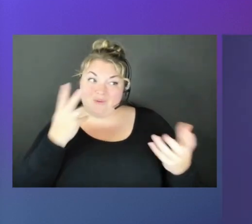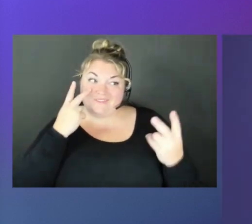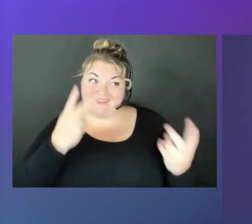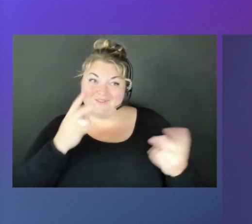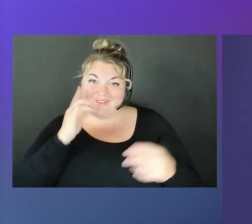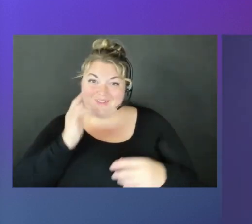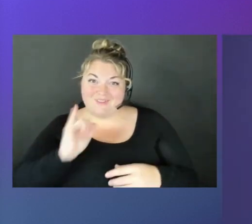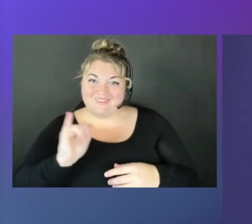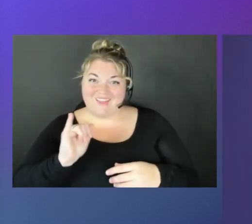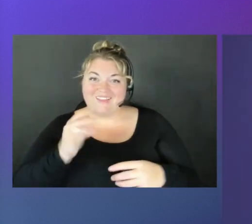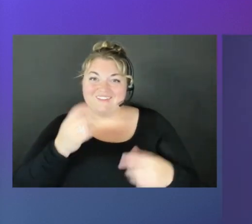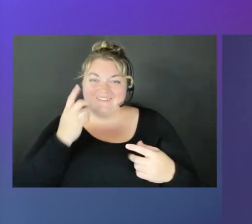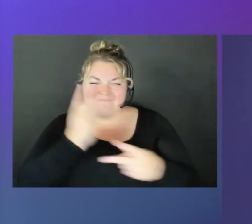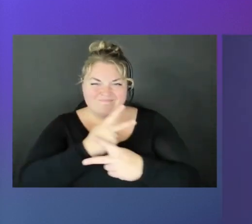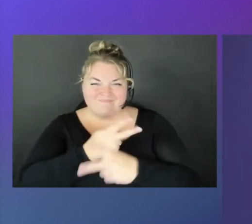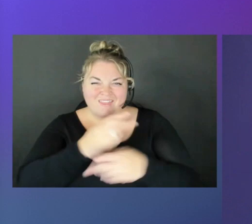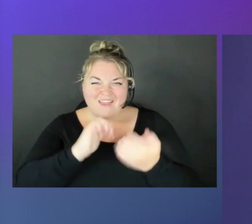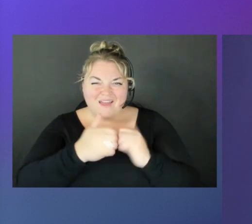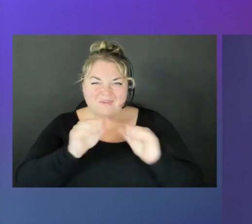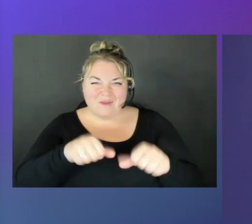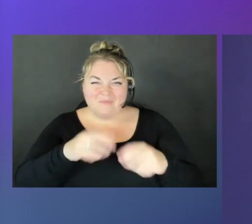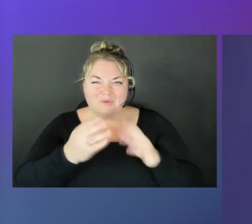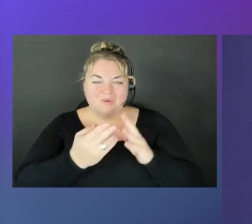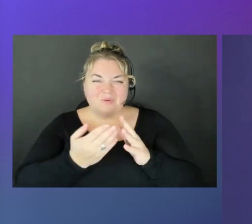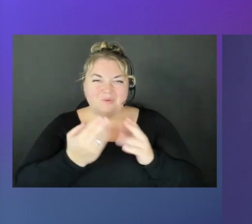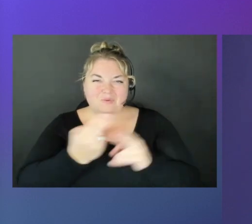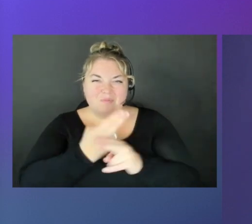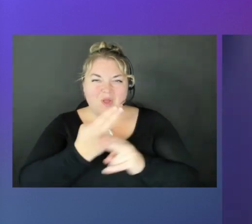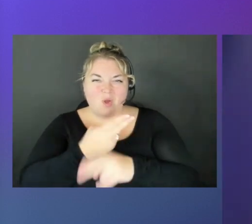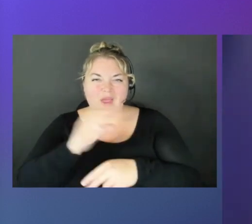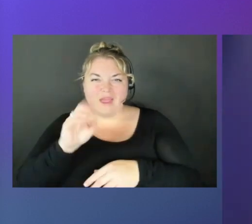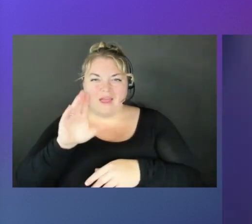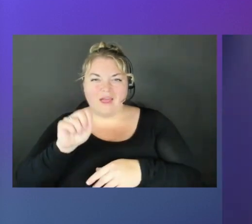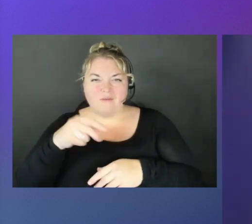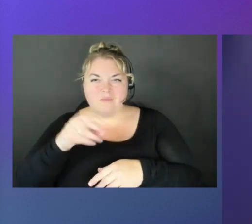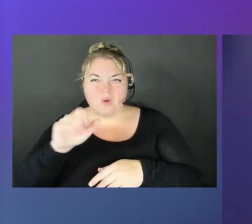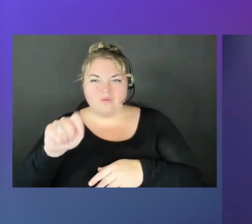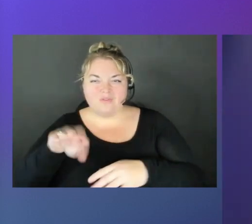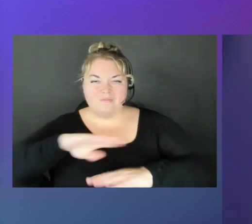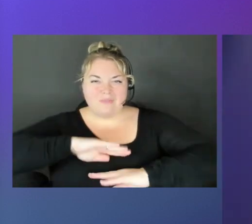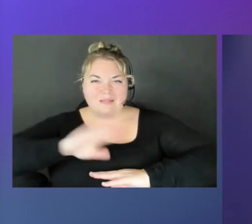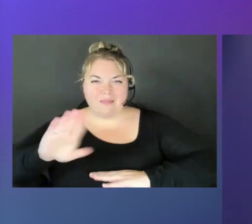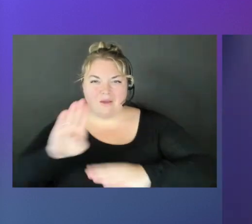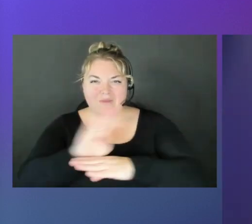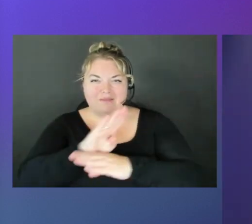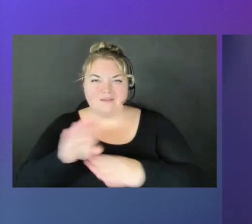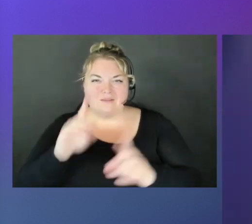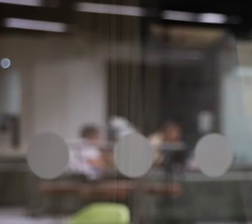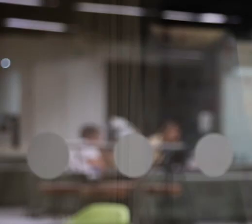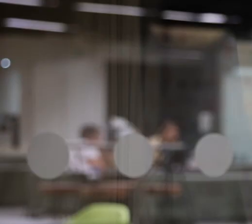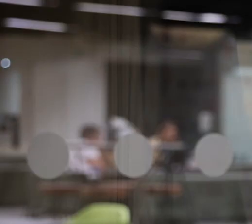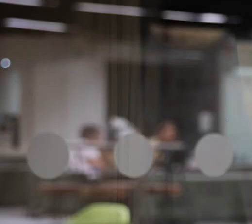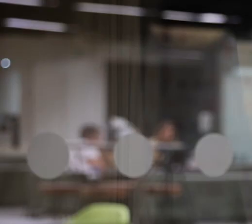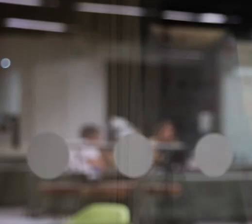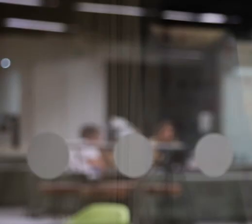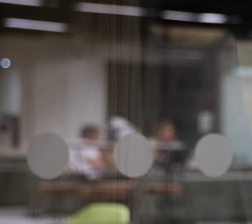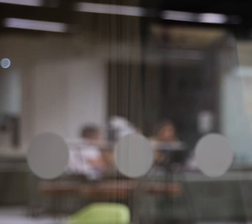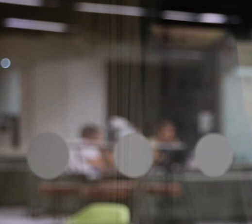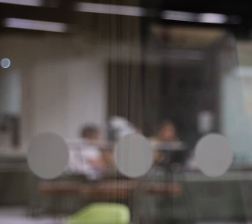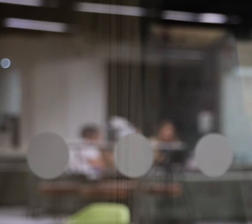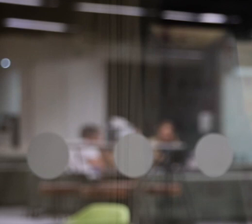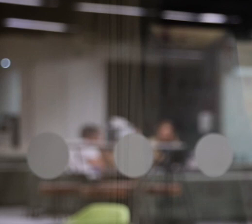like and figure out how they were able to deploy Outpost to meet their business objectives. Yeah, let's do it. Let's take a look at the video. Obrigado, pessoal,